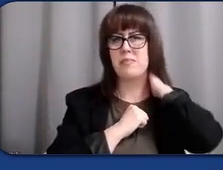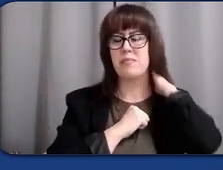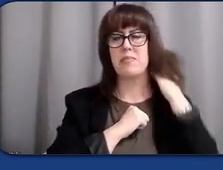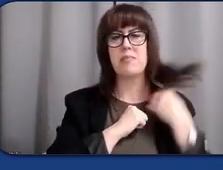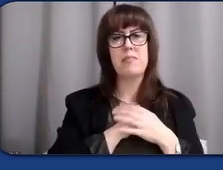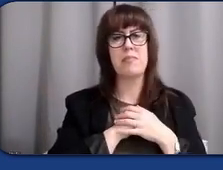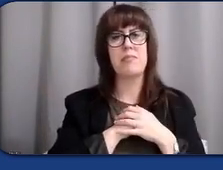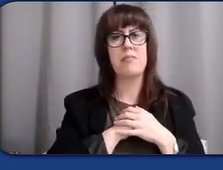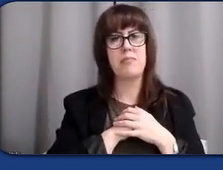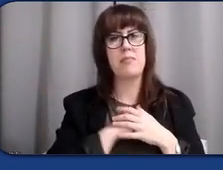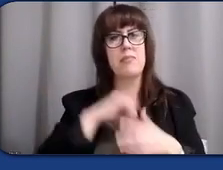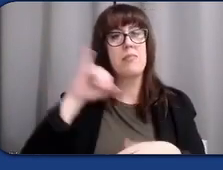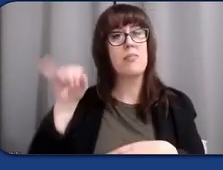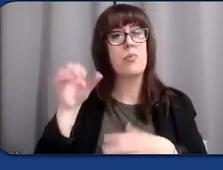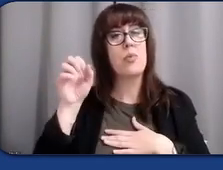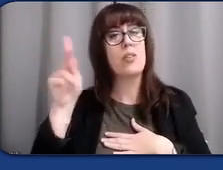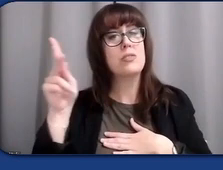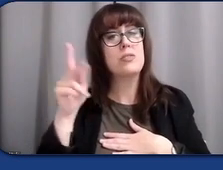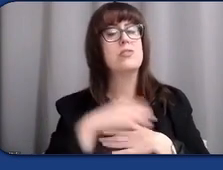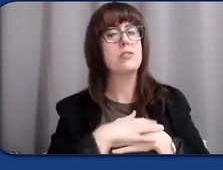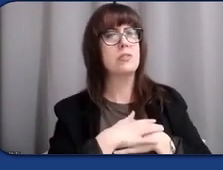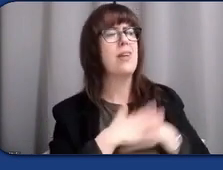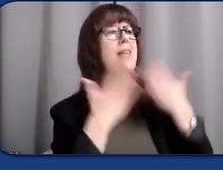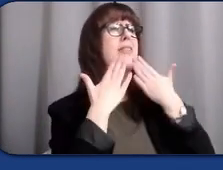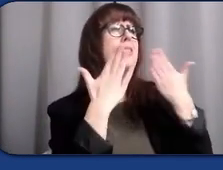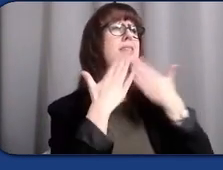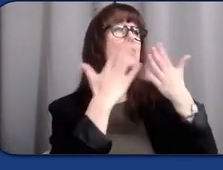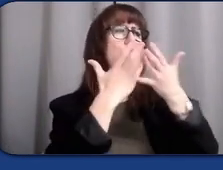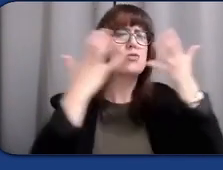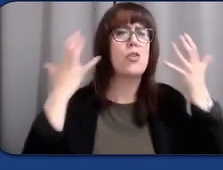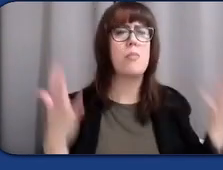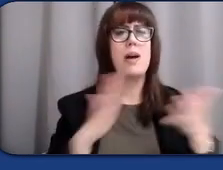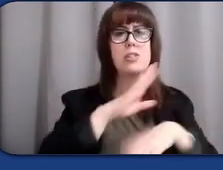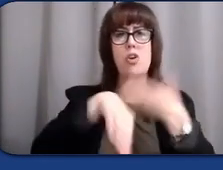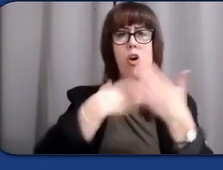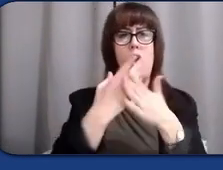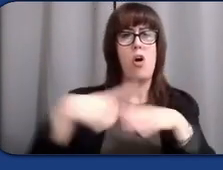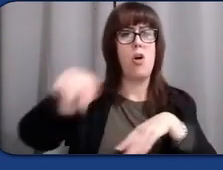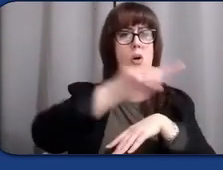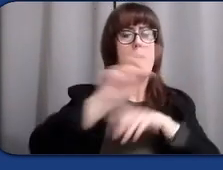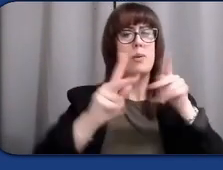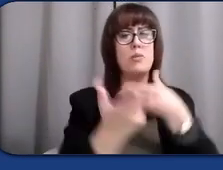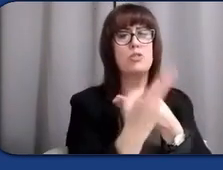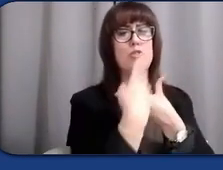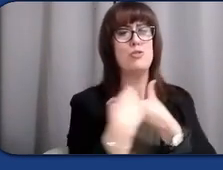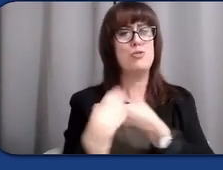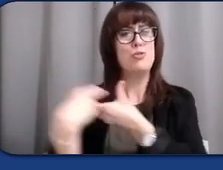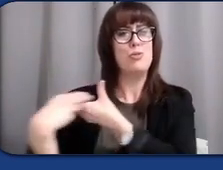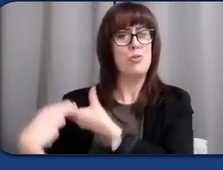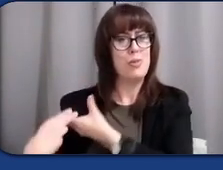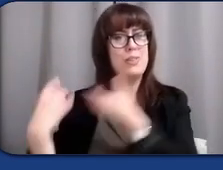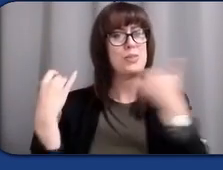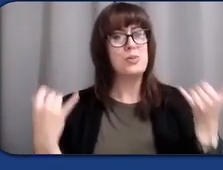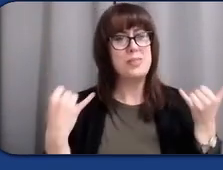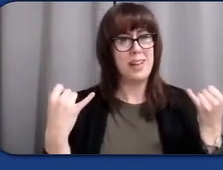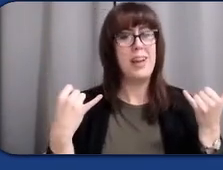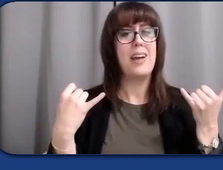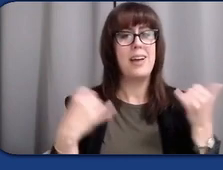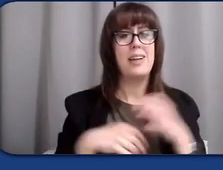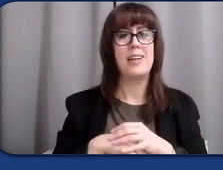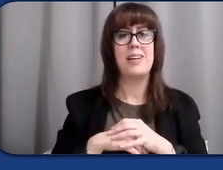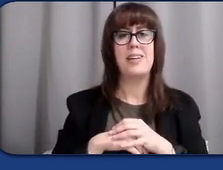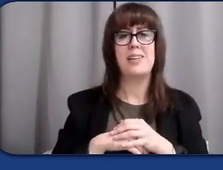Yeah. And I would like to say thank you so much for all those who joined us today. Thank you so